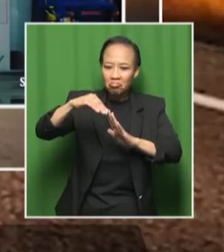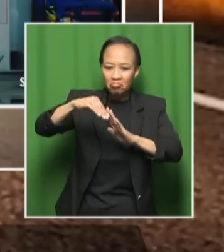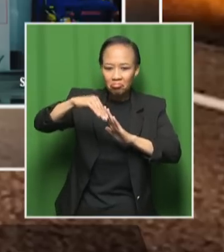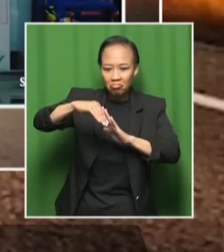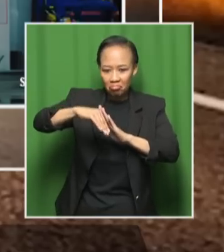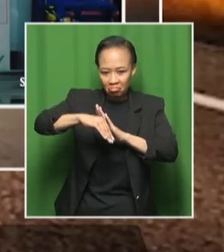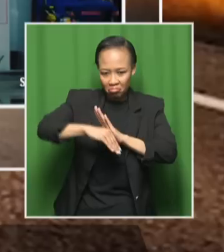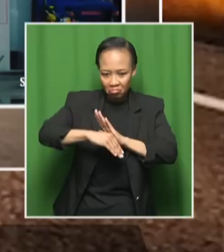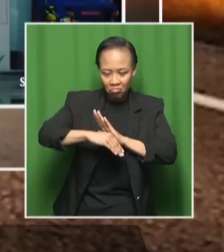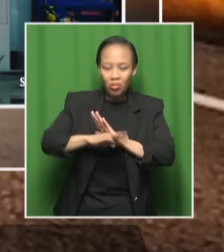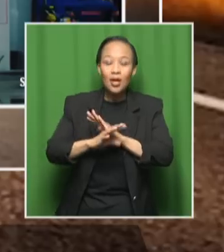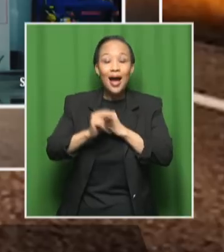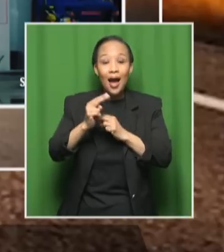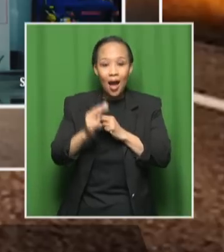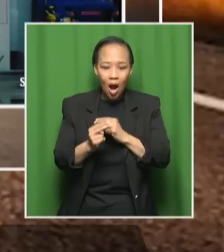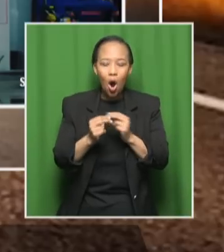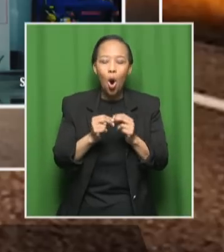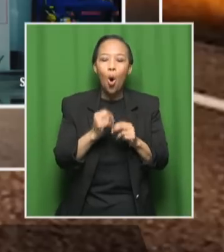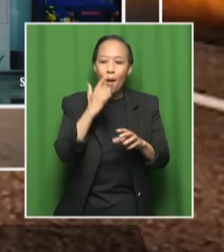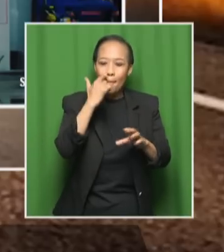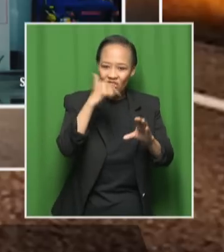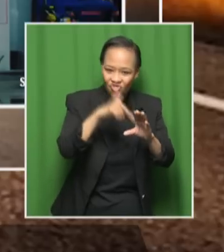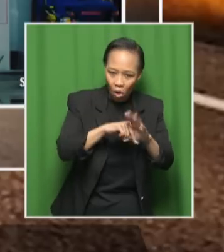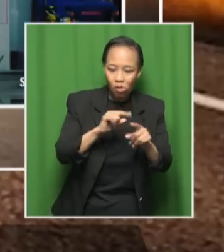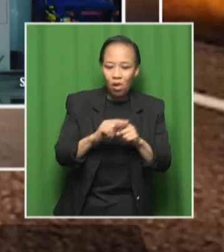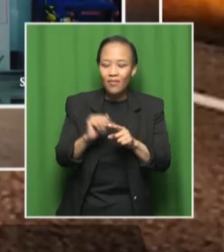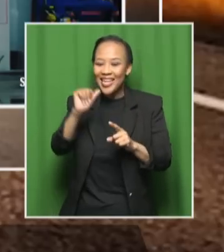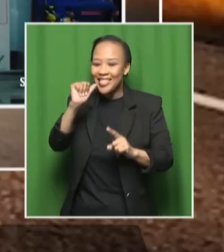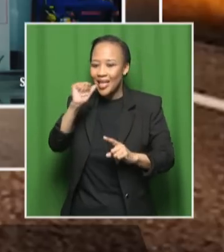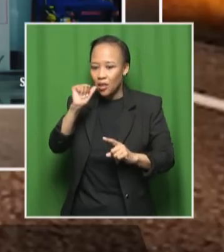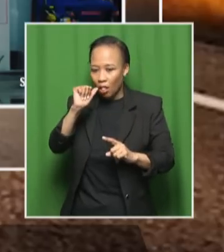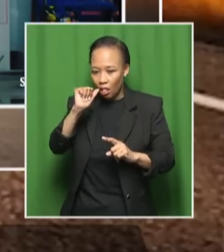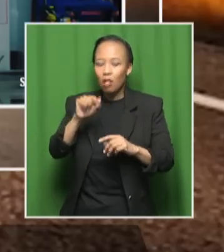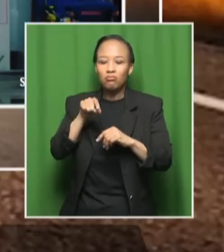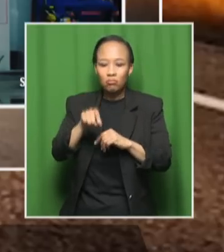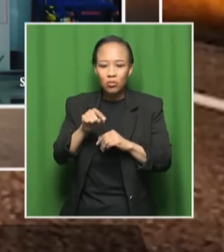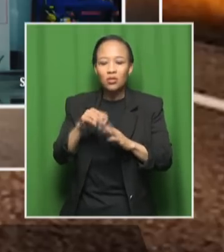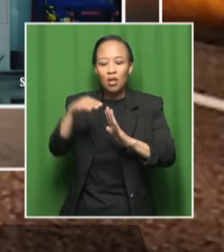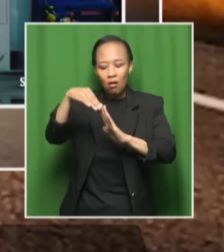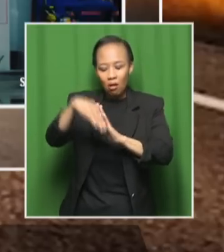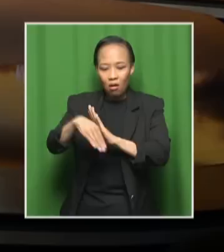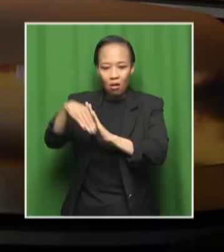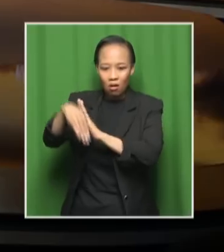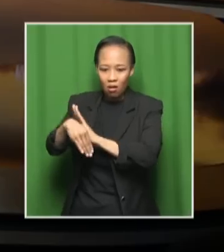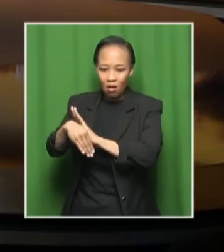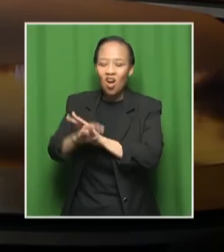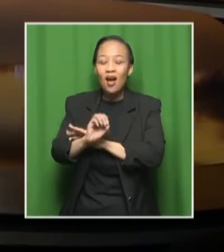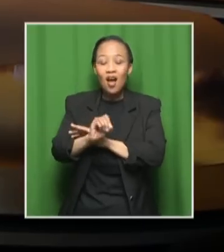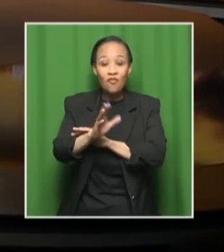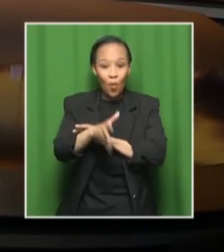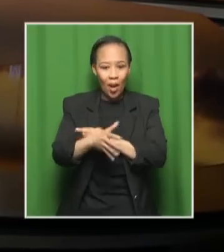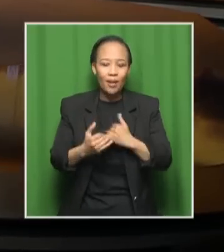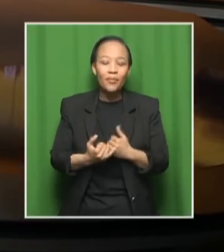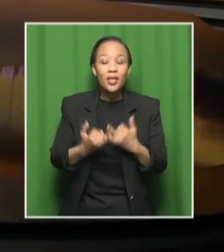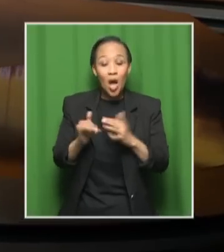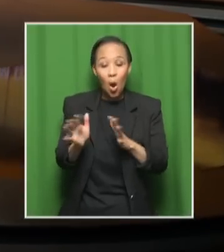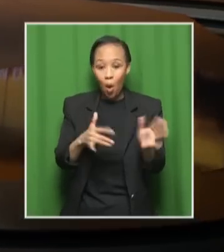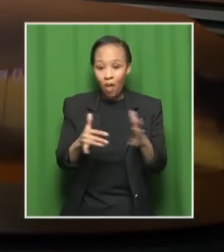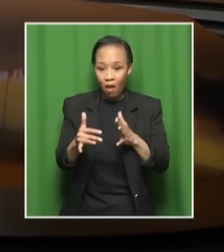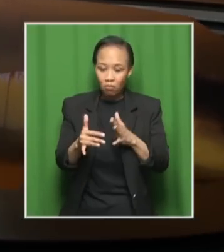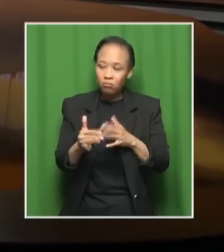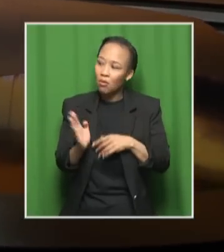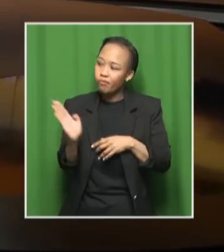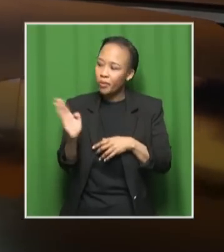at both petrol and diesel as we head into October. All right, more on that weather. It's important, as always. Joel's got the latest. Good